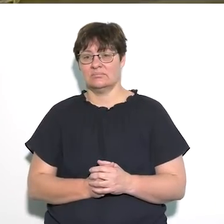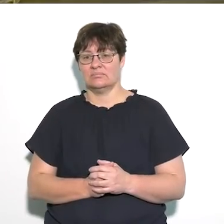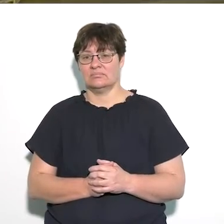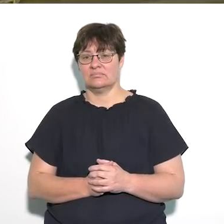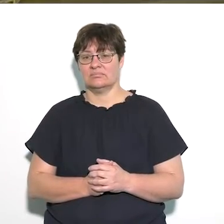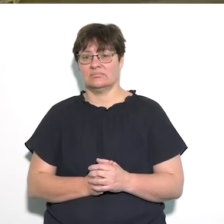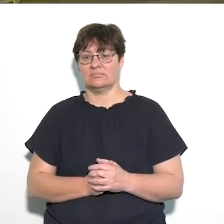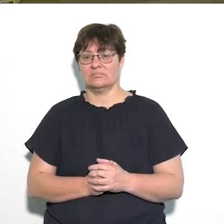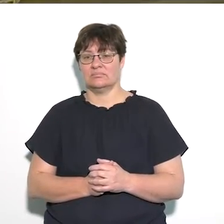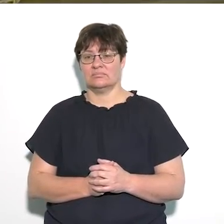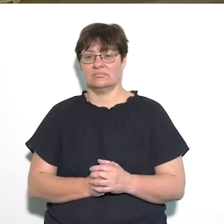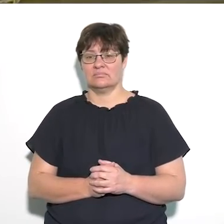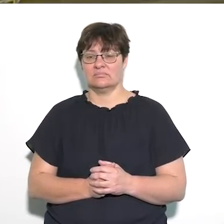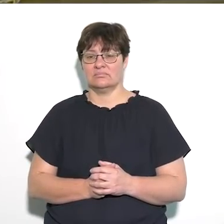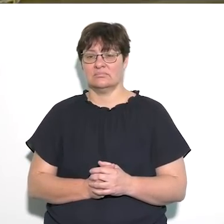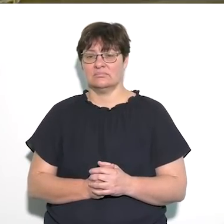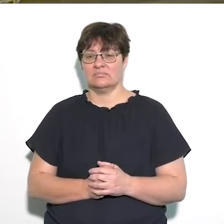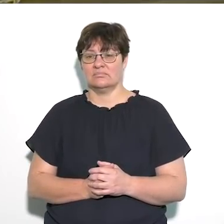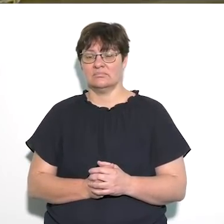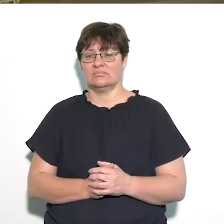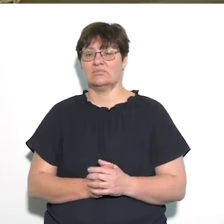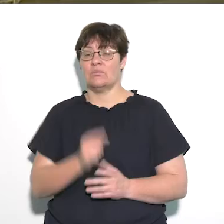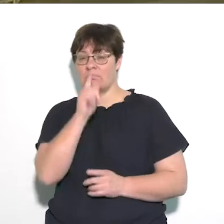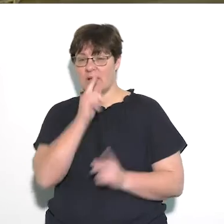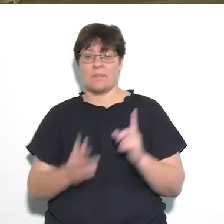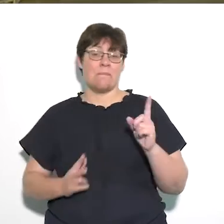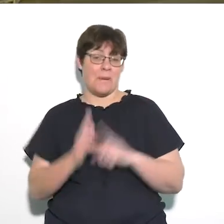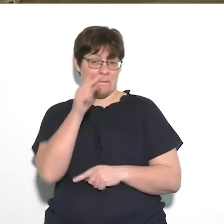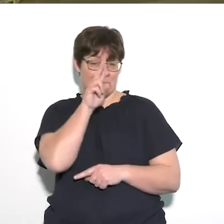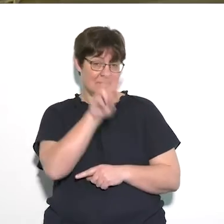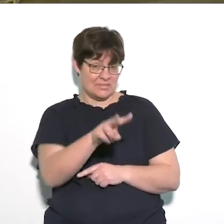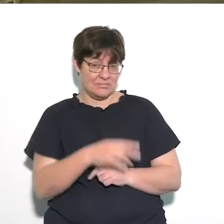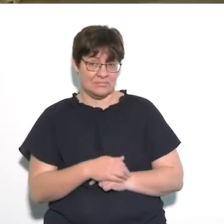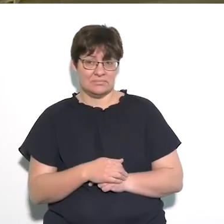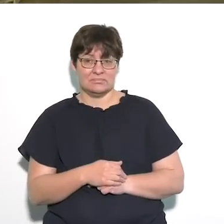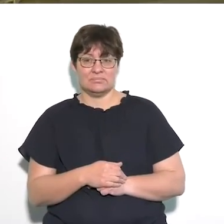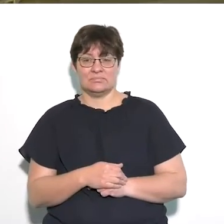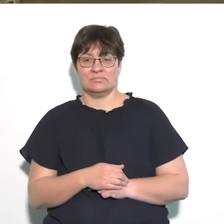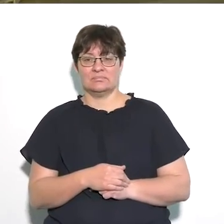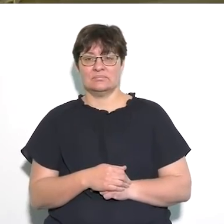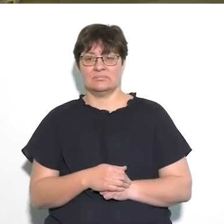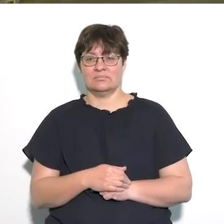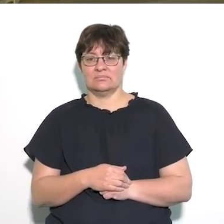it. I'll trace it for you so that you can see what part we're cutting out.